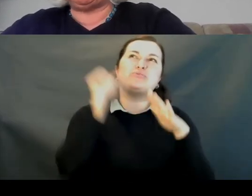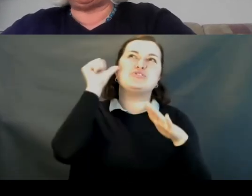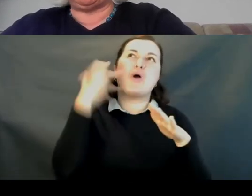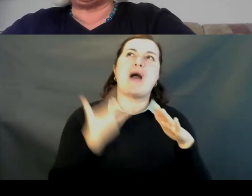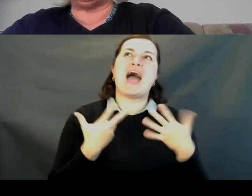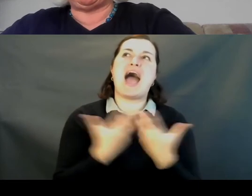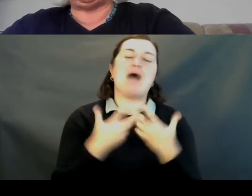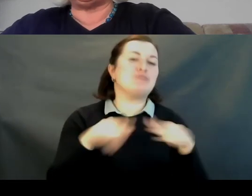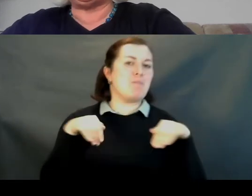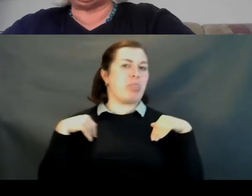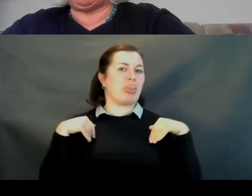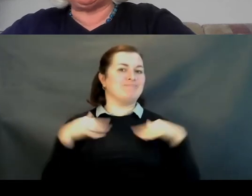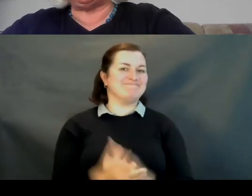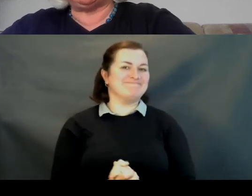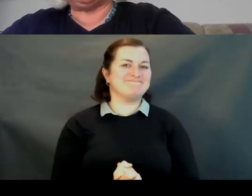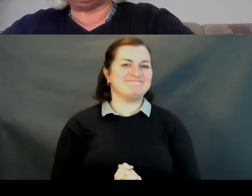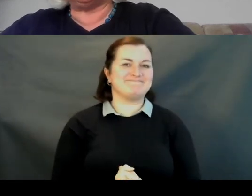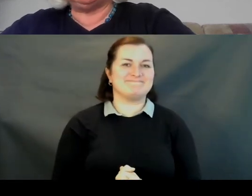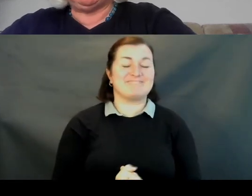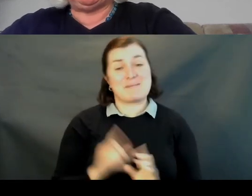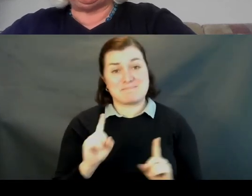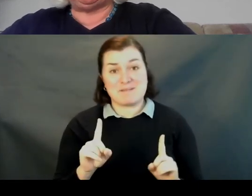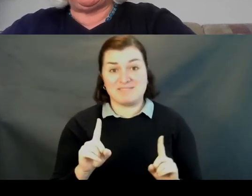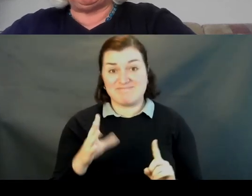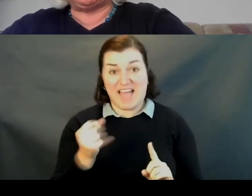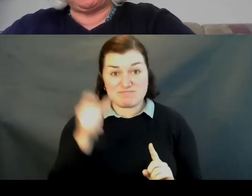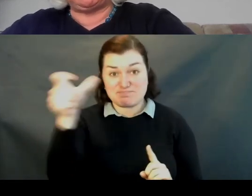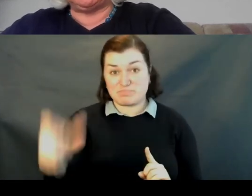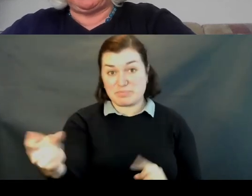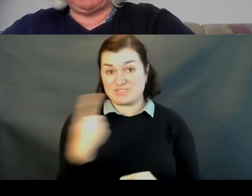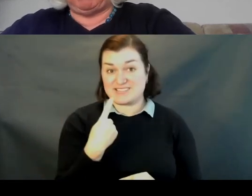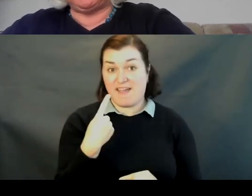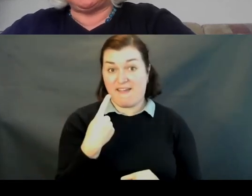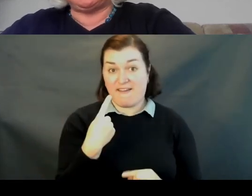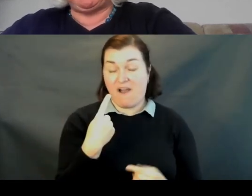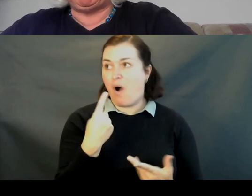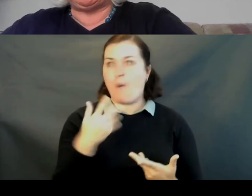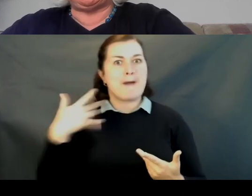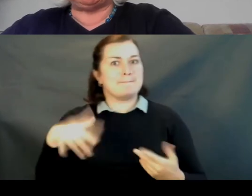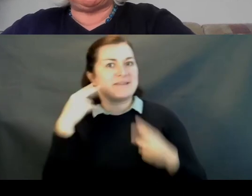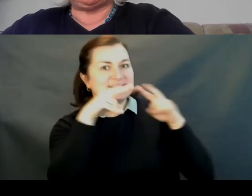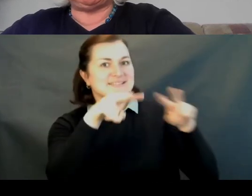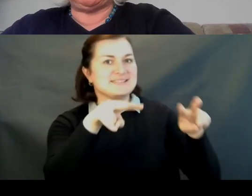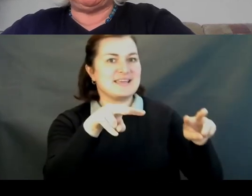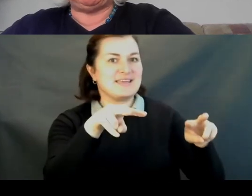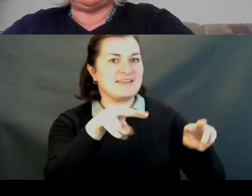went to see a production and I didn't know what happened at the end. And when I've spoken to people afterwards, they say, well, everybody